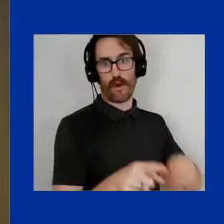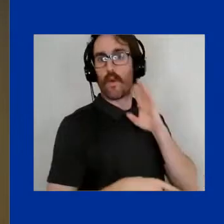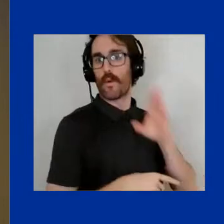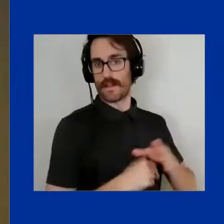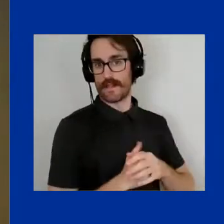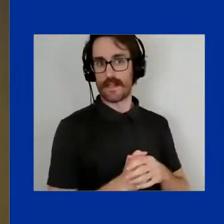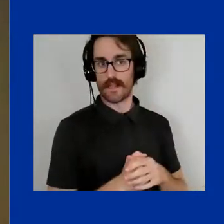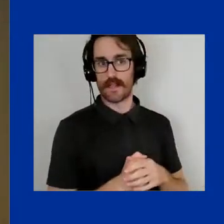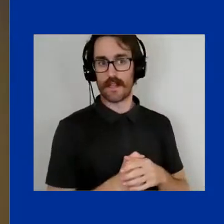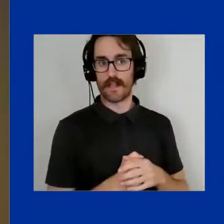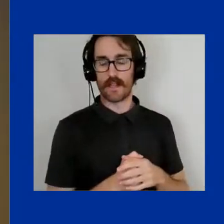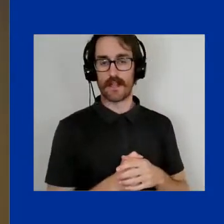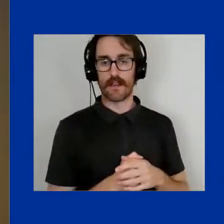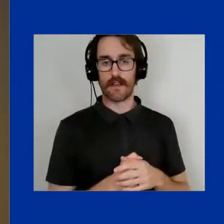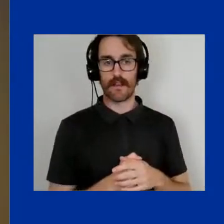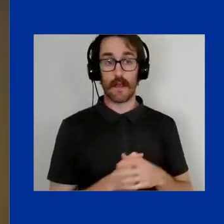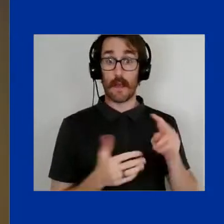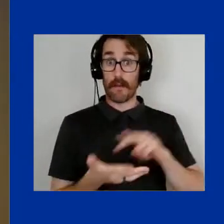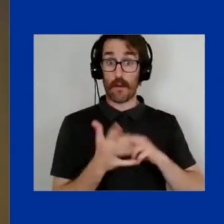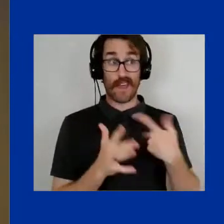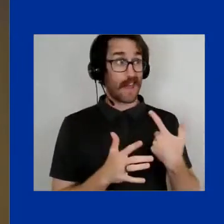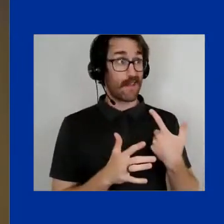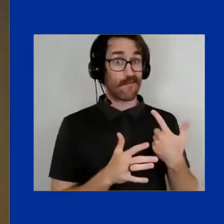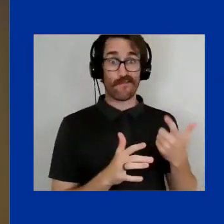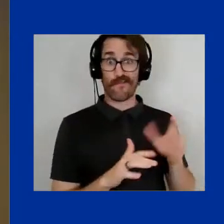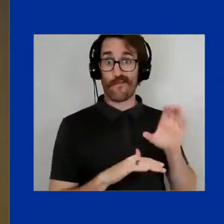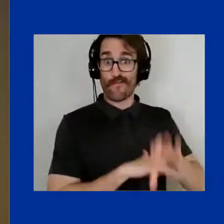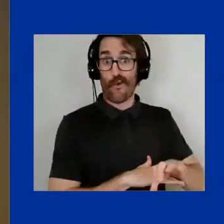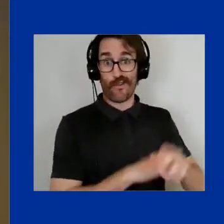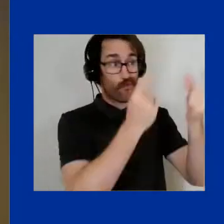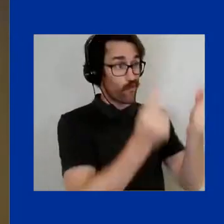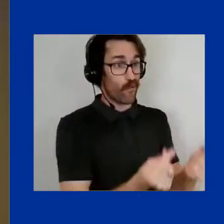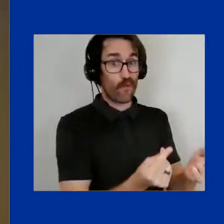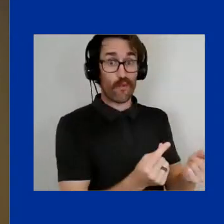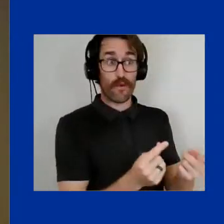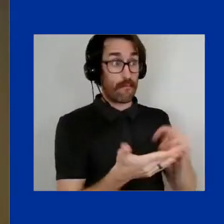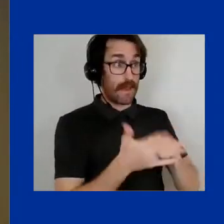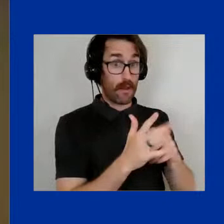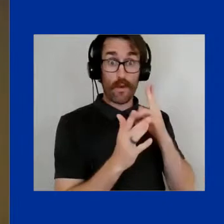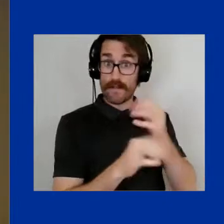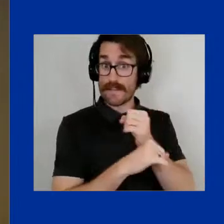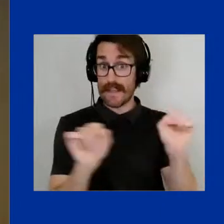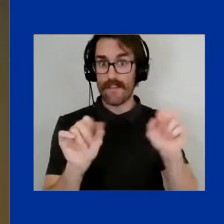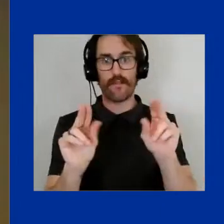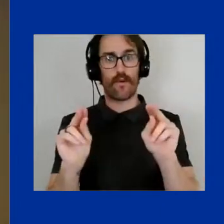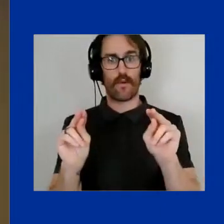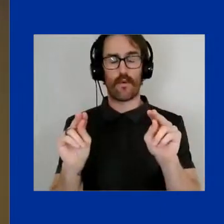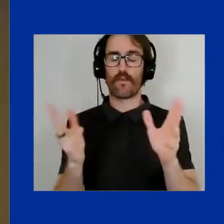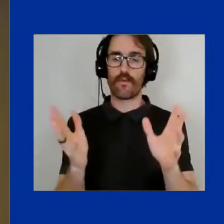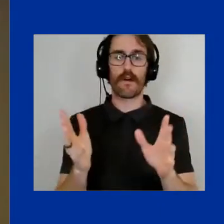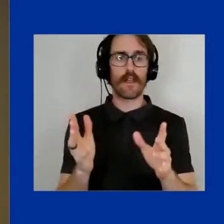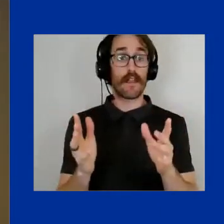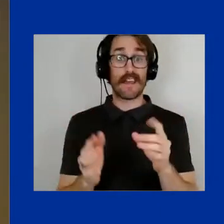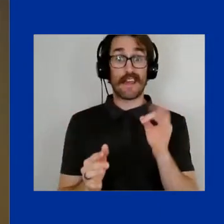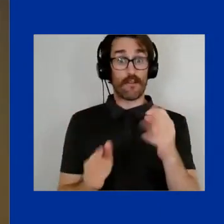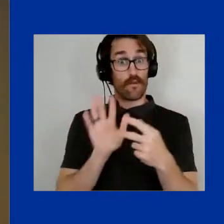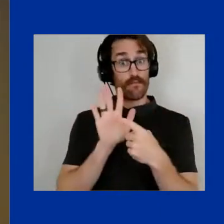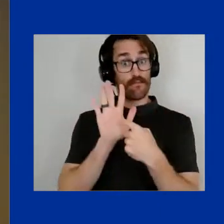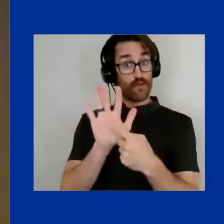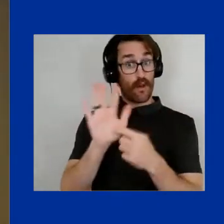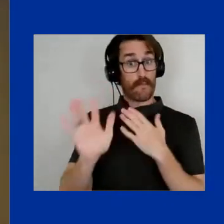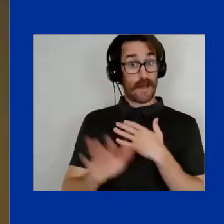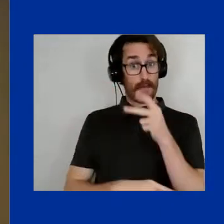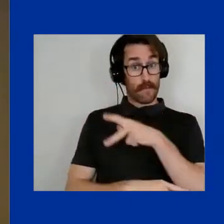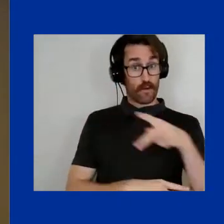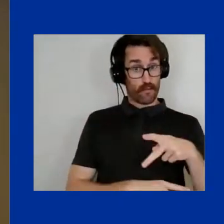going to enforce our way out of this. You know, if you saw the slide deck that I presented, you know,